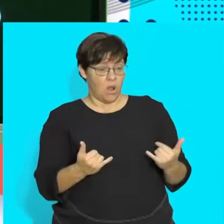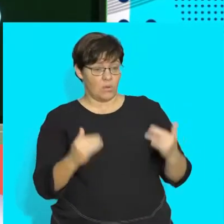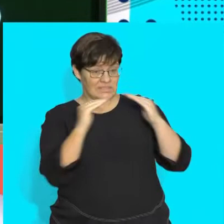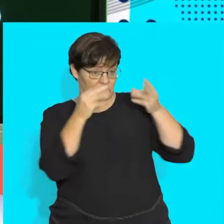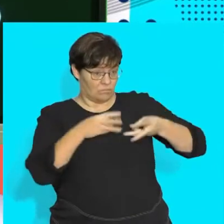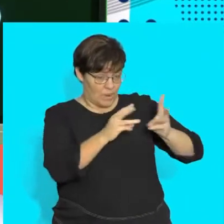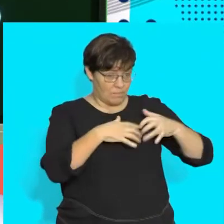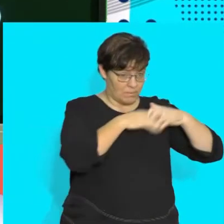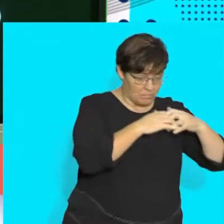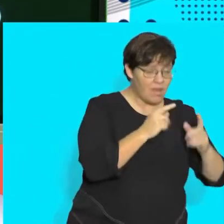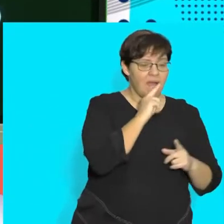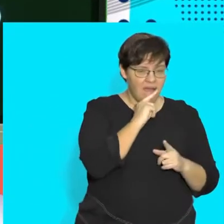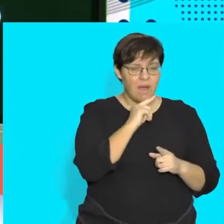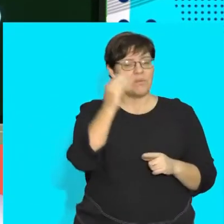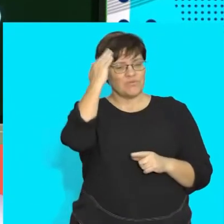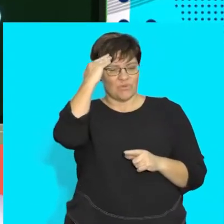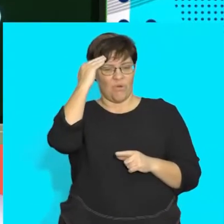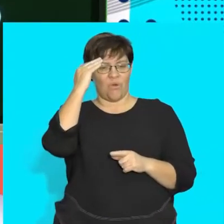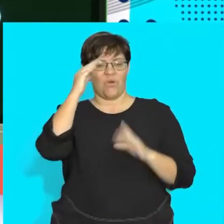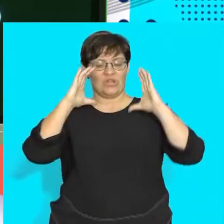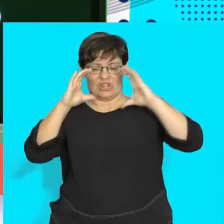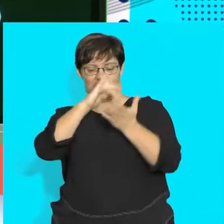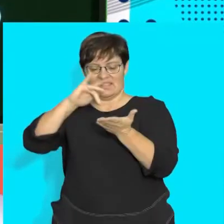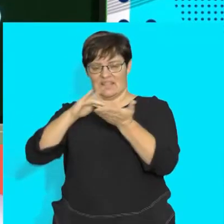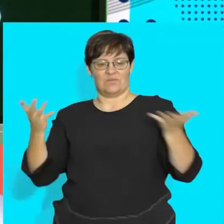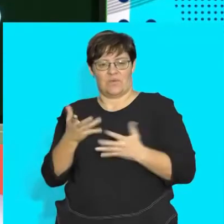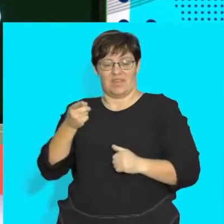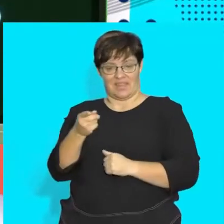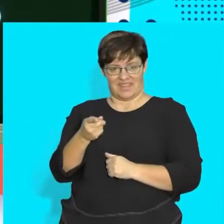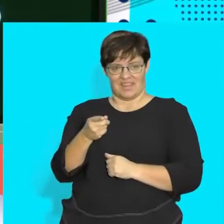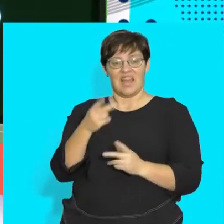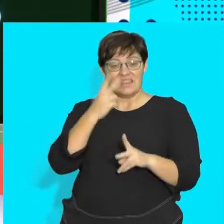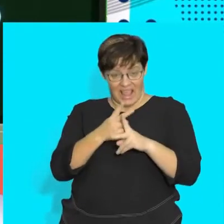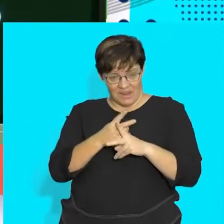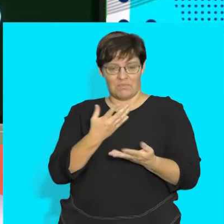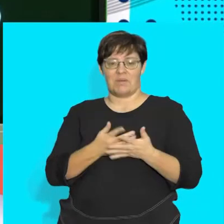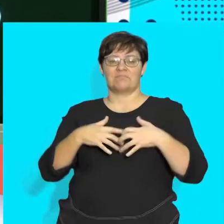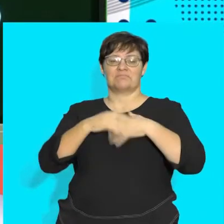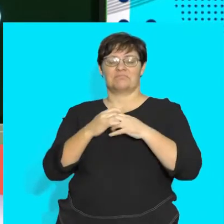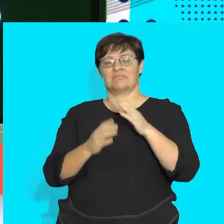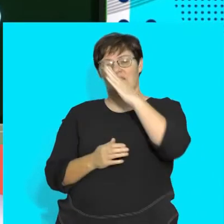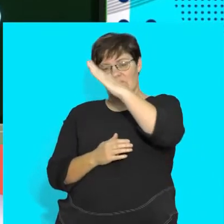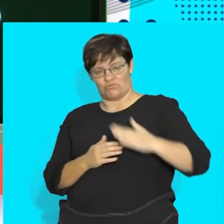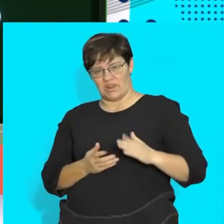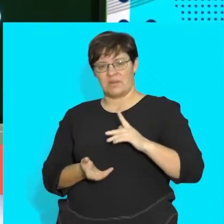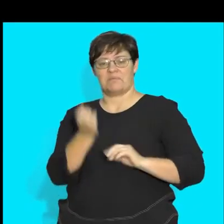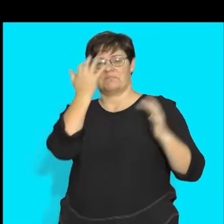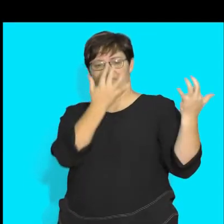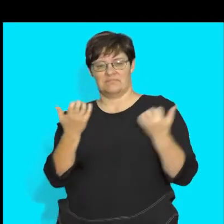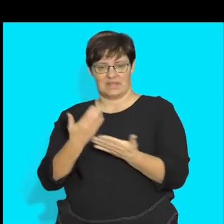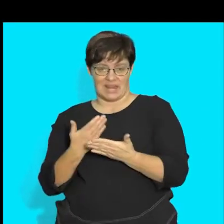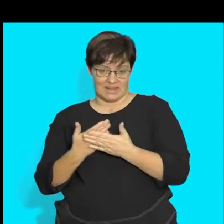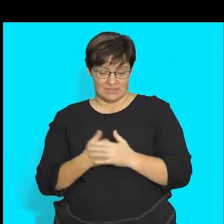so that I can know where the center of the circle is, because once I have that, I can work out the gradient of my radius.